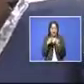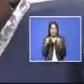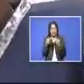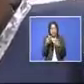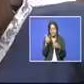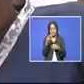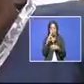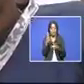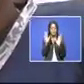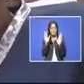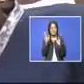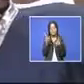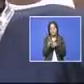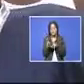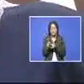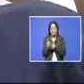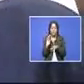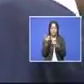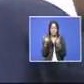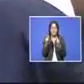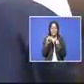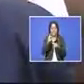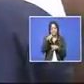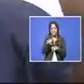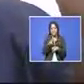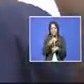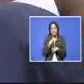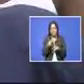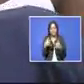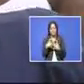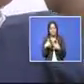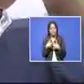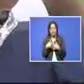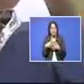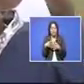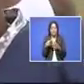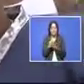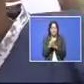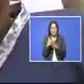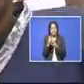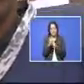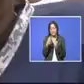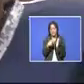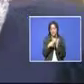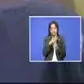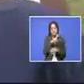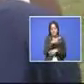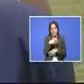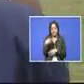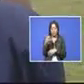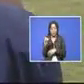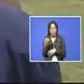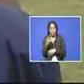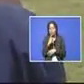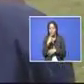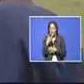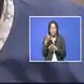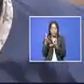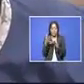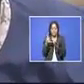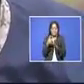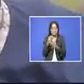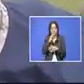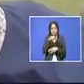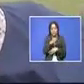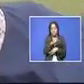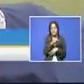day, we just played Jet football, do what we had to do and get this, 3-0 now. So, whoever won it, Jets is here. We